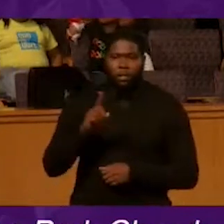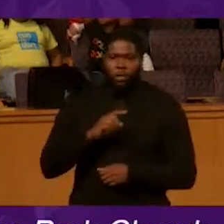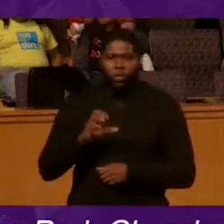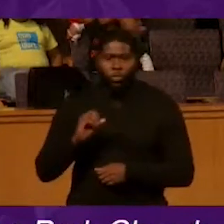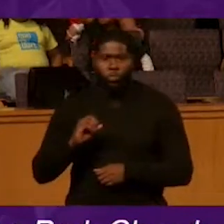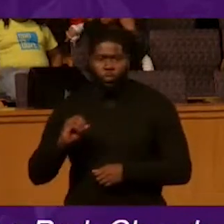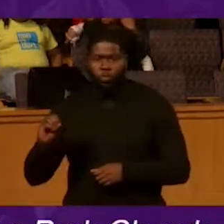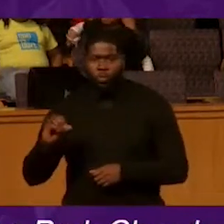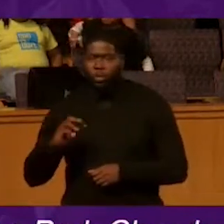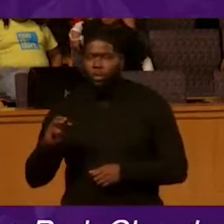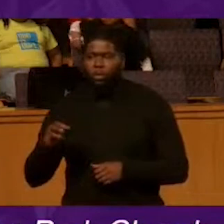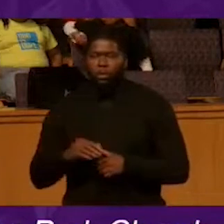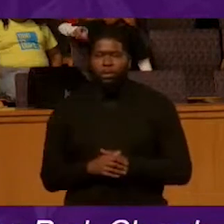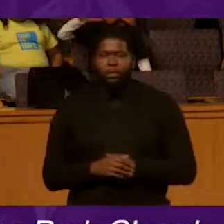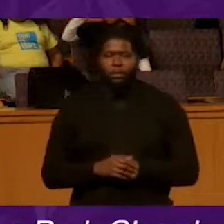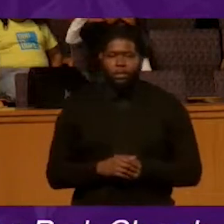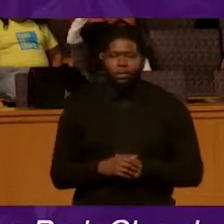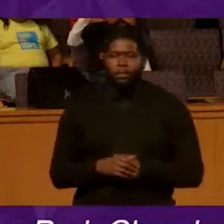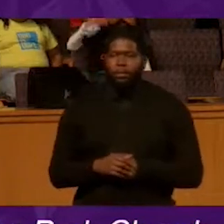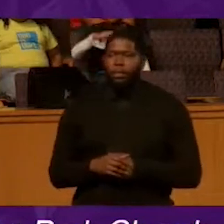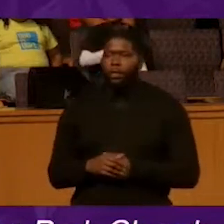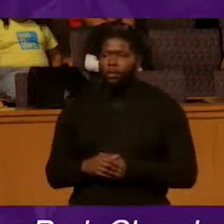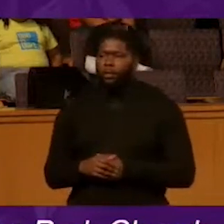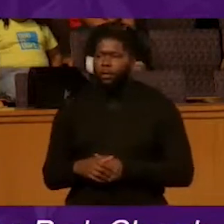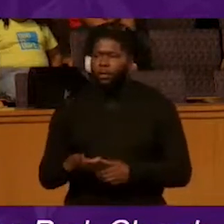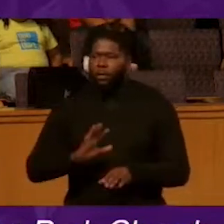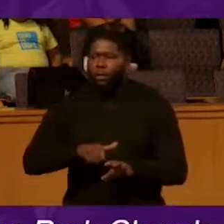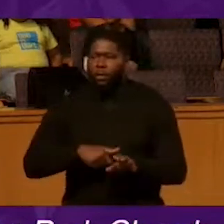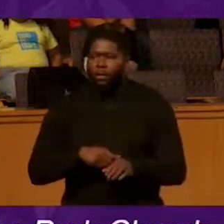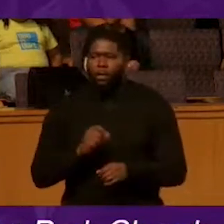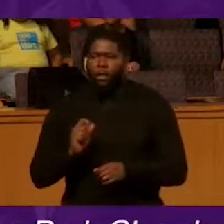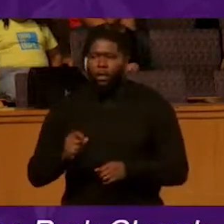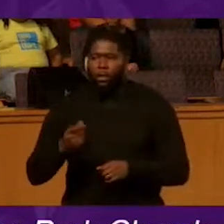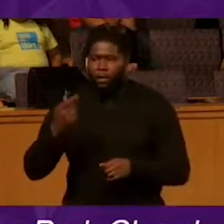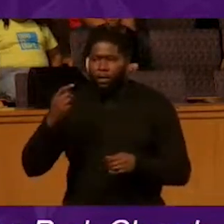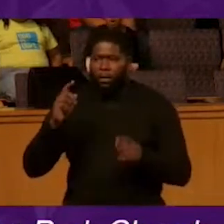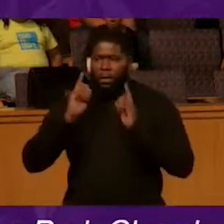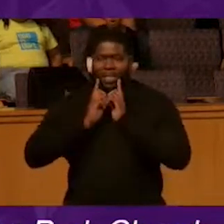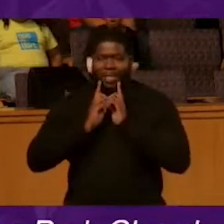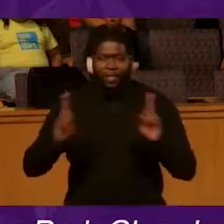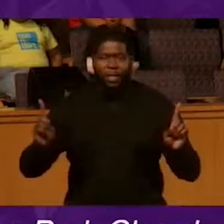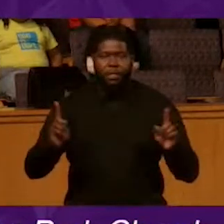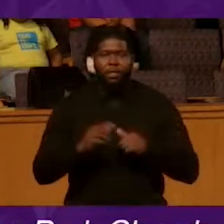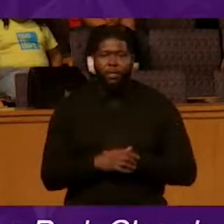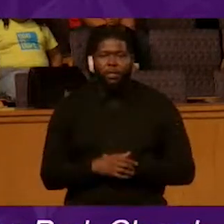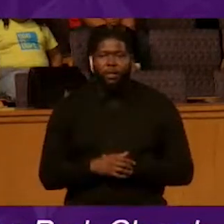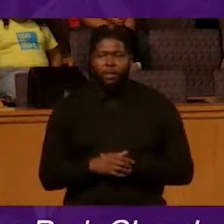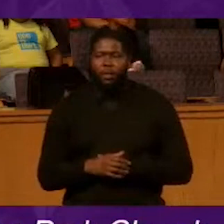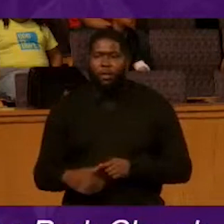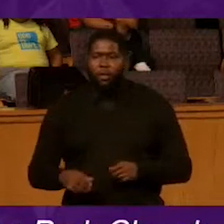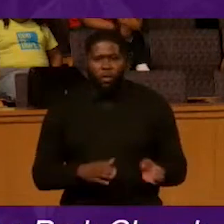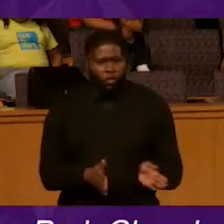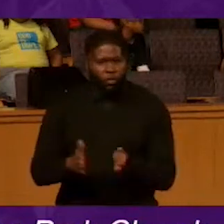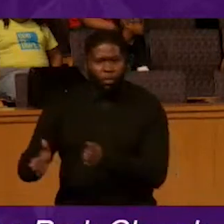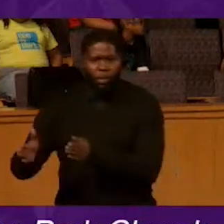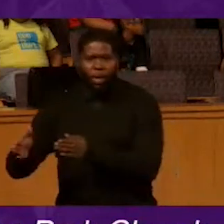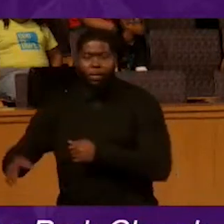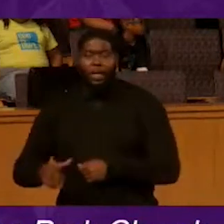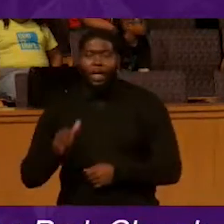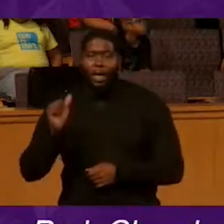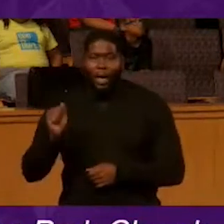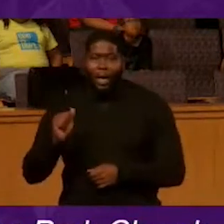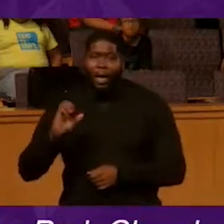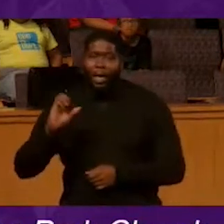equipped with everything that you need, you and your student, for success. learning how to prepare and to take the ACT